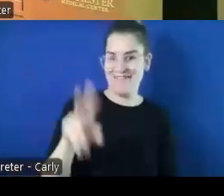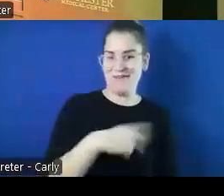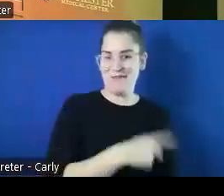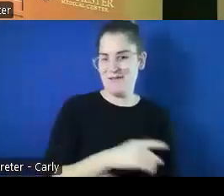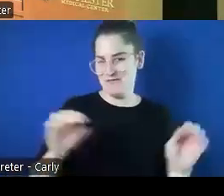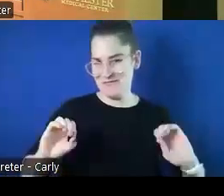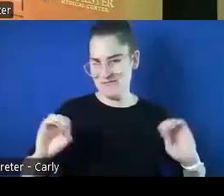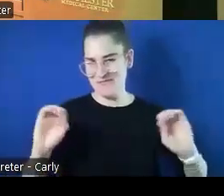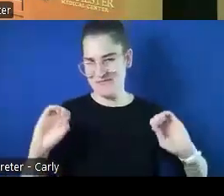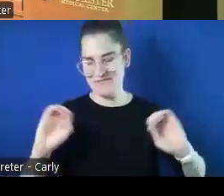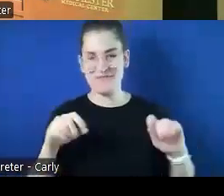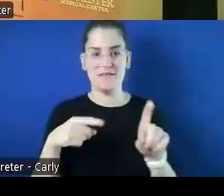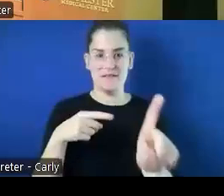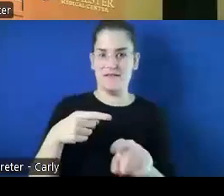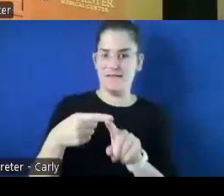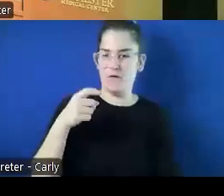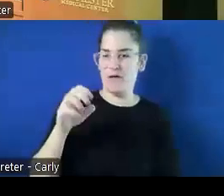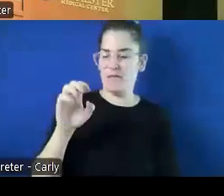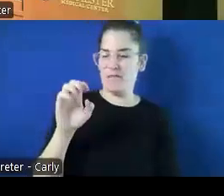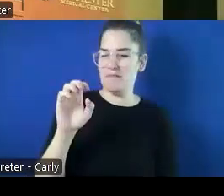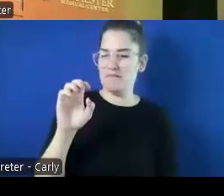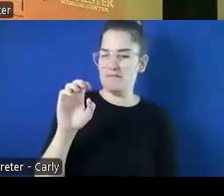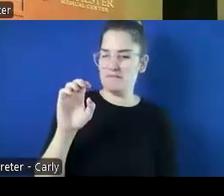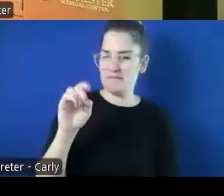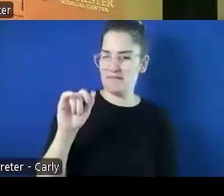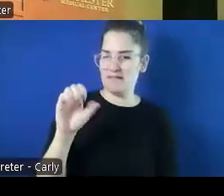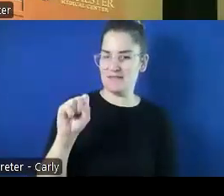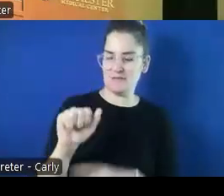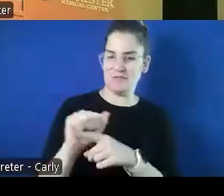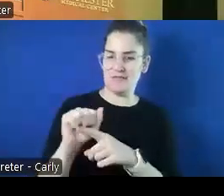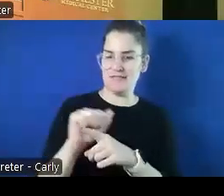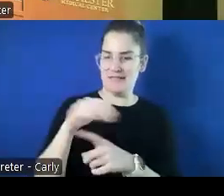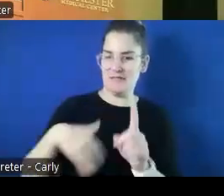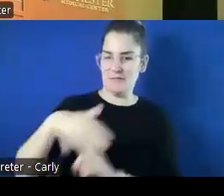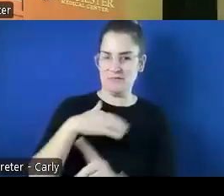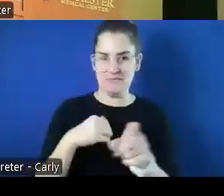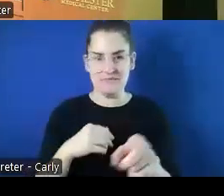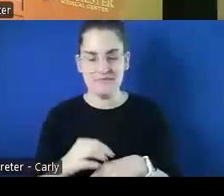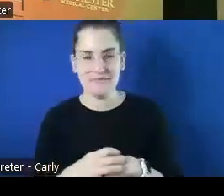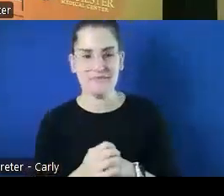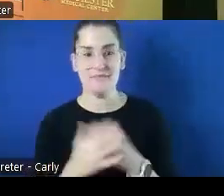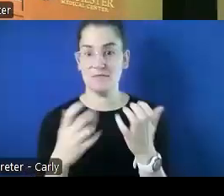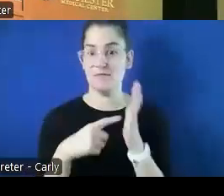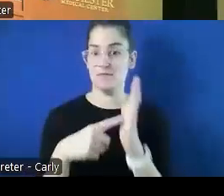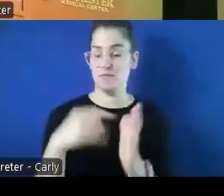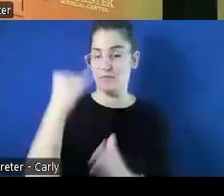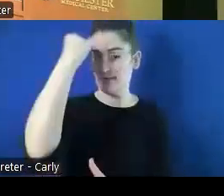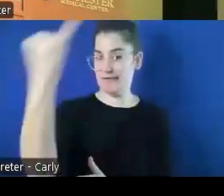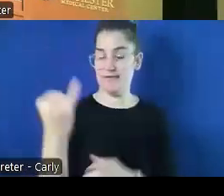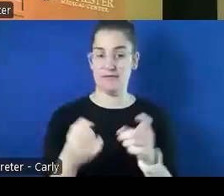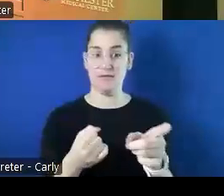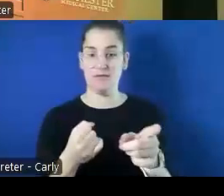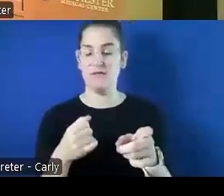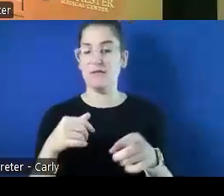seen. This is from the EPIC training environment. But I wanted this up because I want to introduce this idea that our patients are brought to